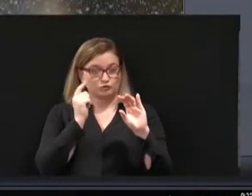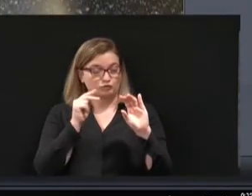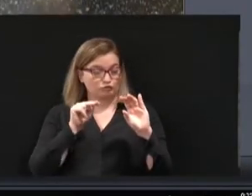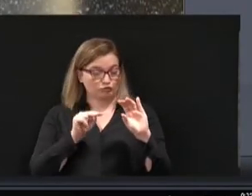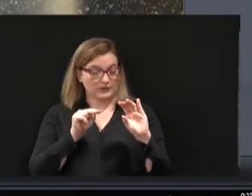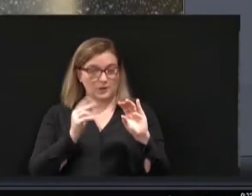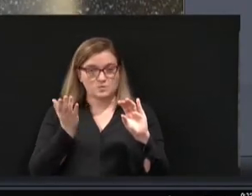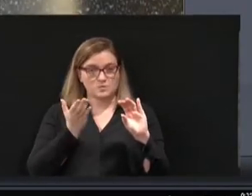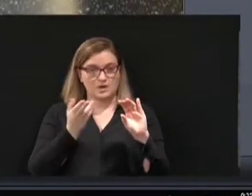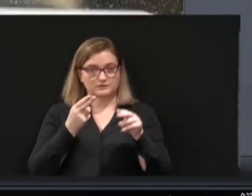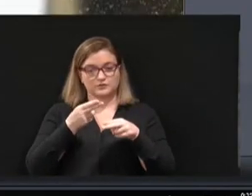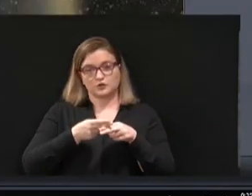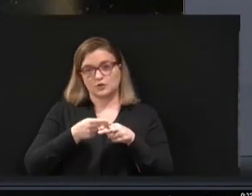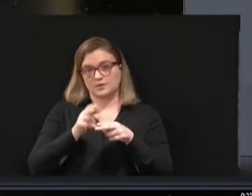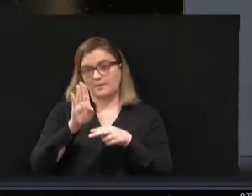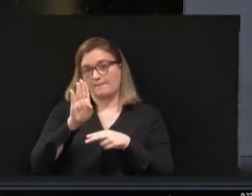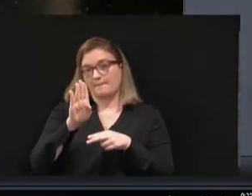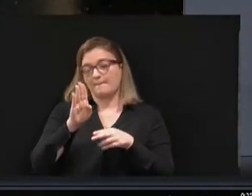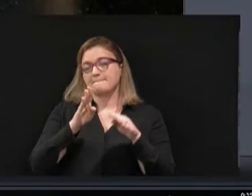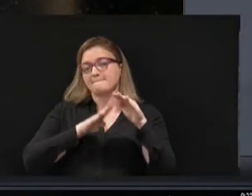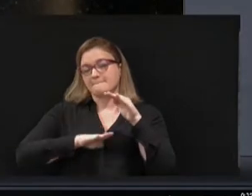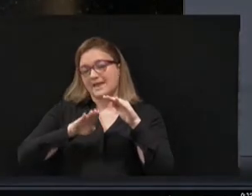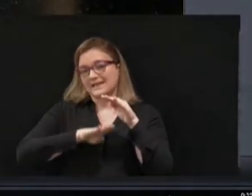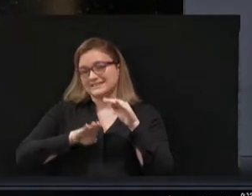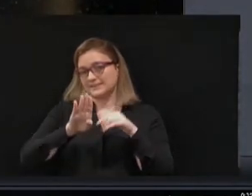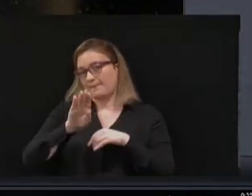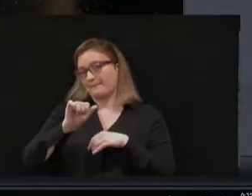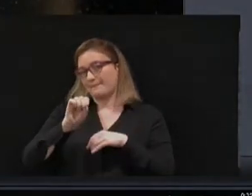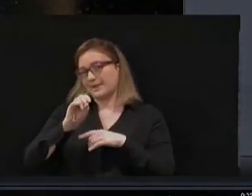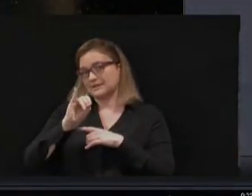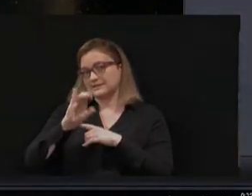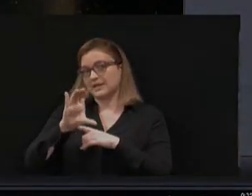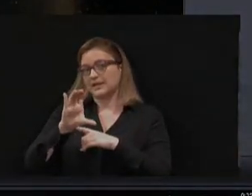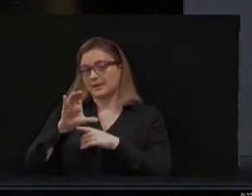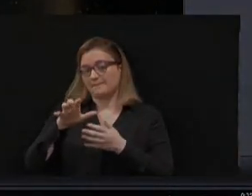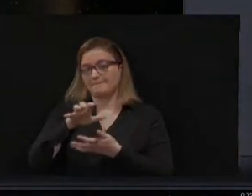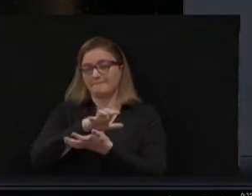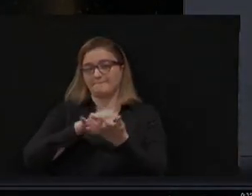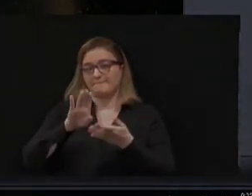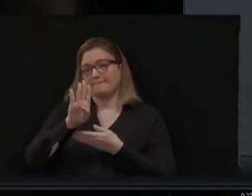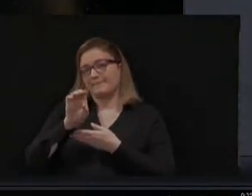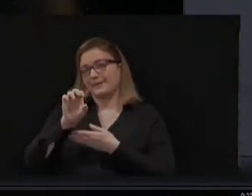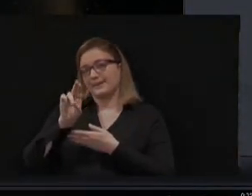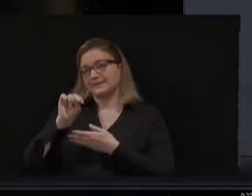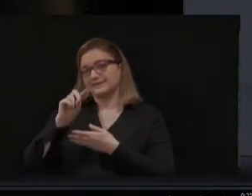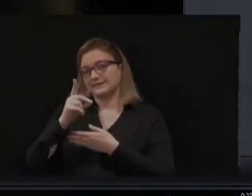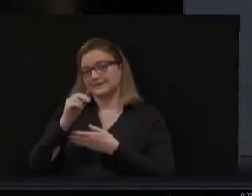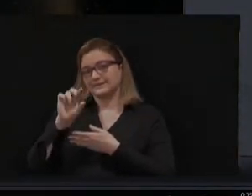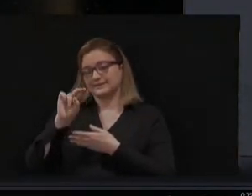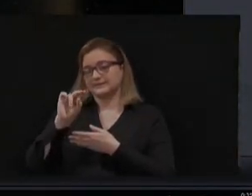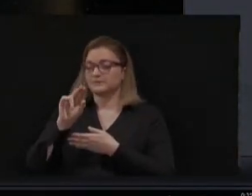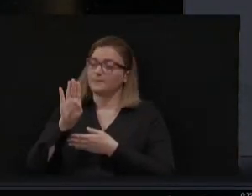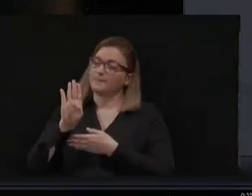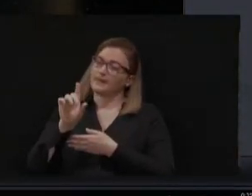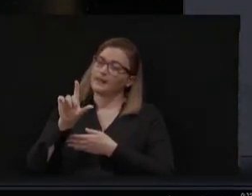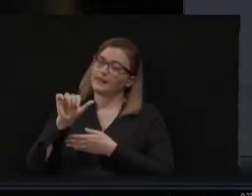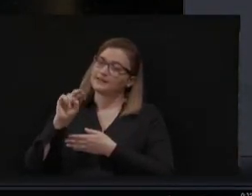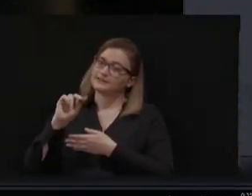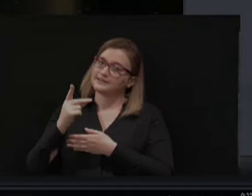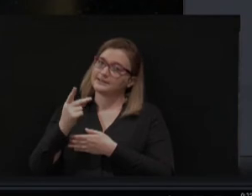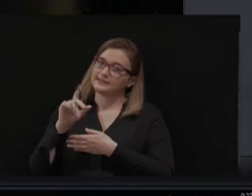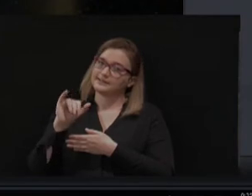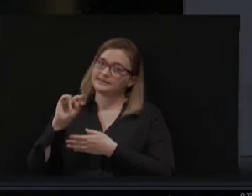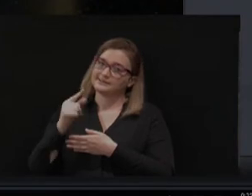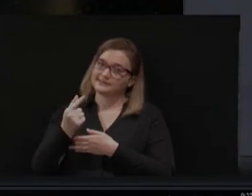is called the Basic Blending Deck. This one has a couple green cards at the